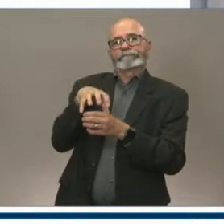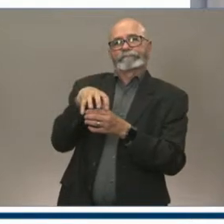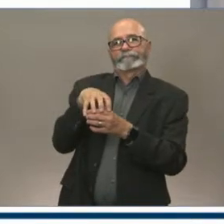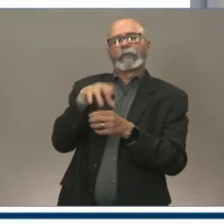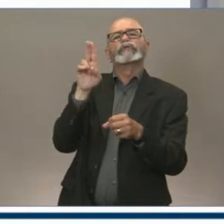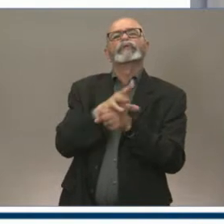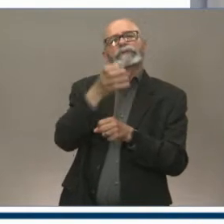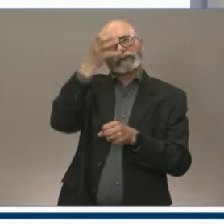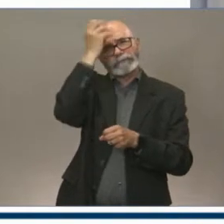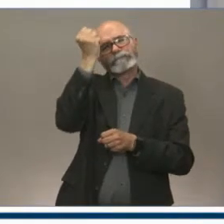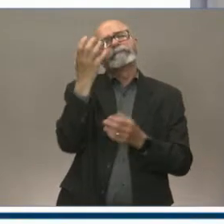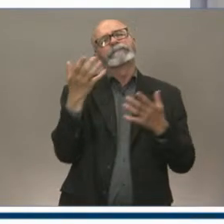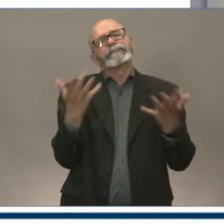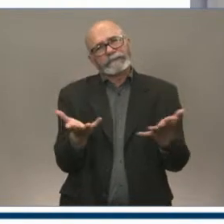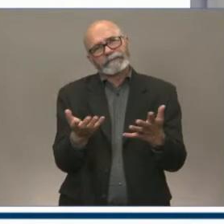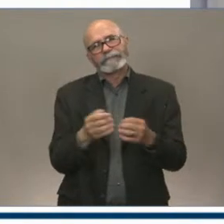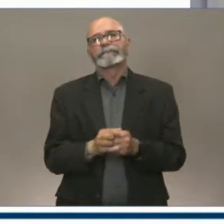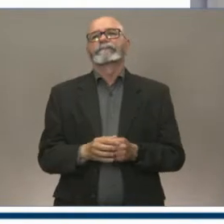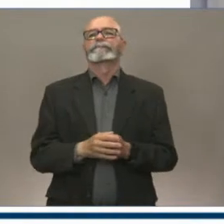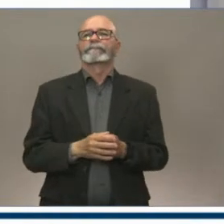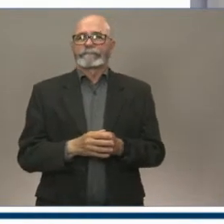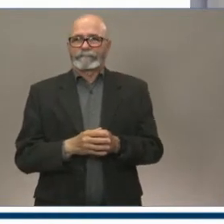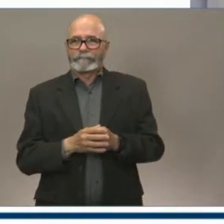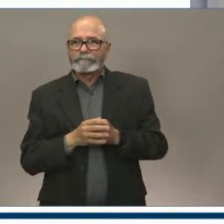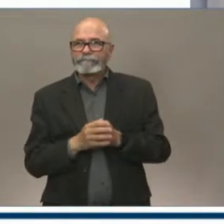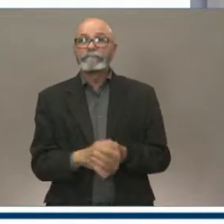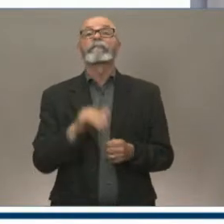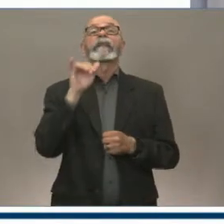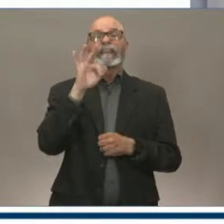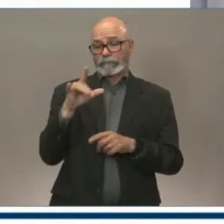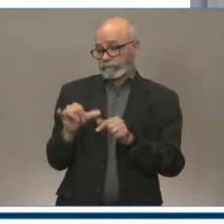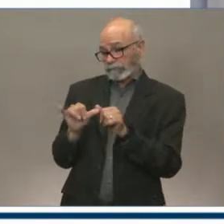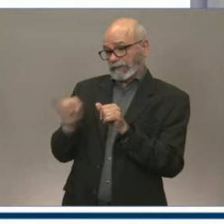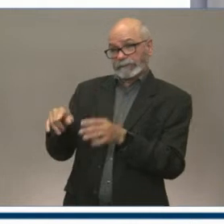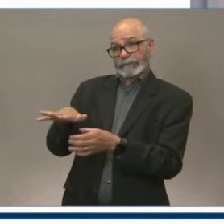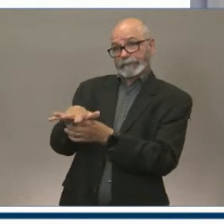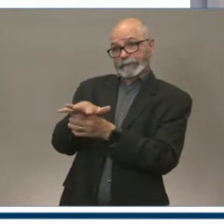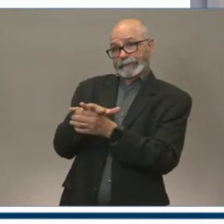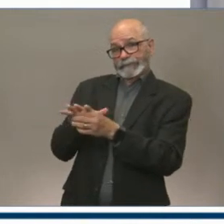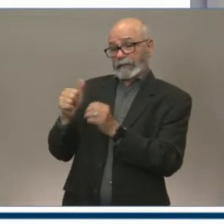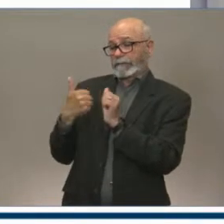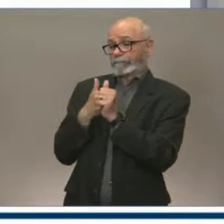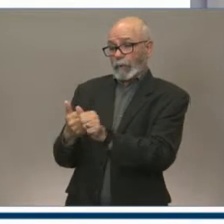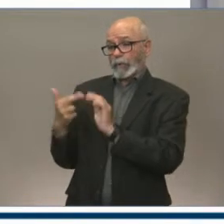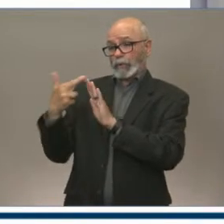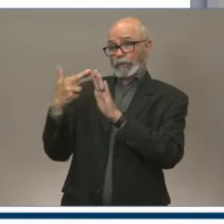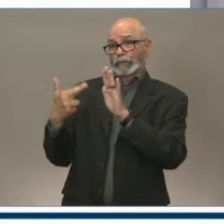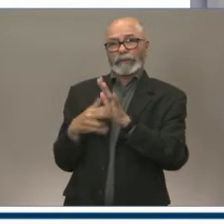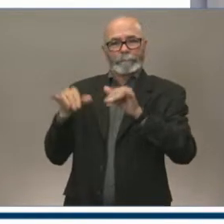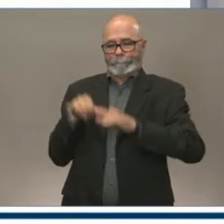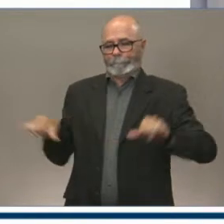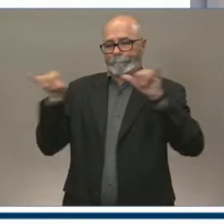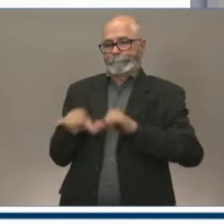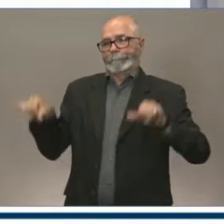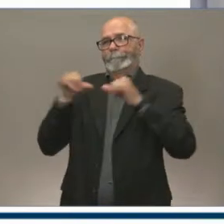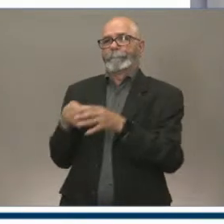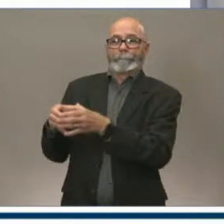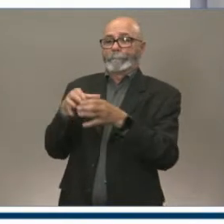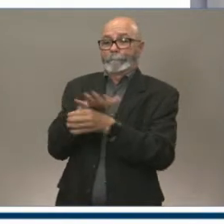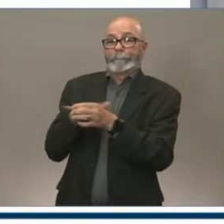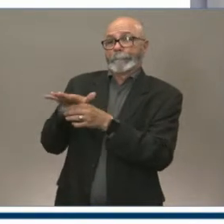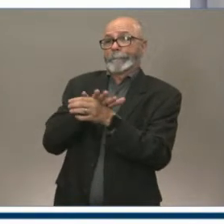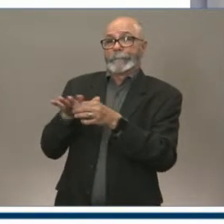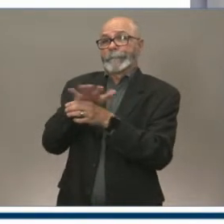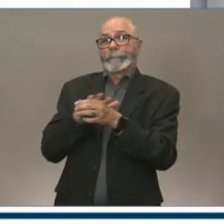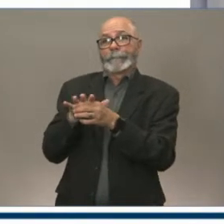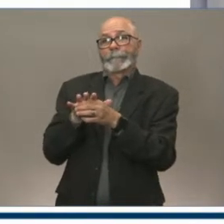legal confines of that, for clarity, is to stay with the strict guidelines that are within your municipality. You can still travel,